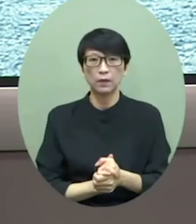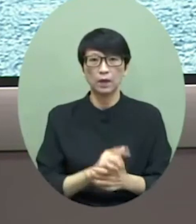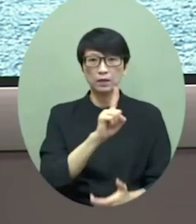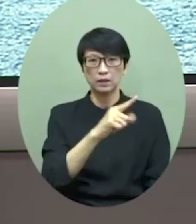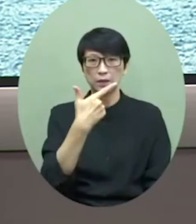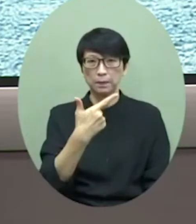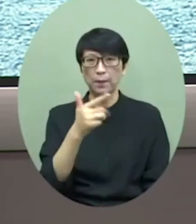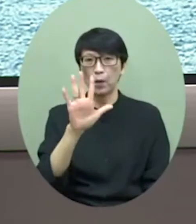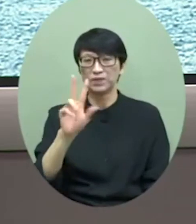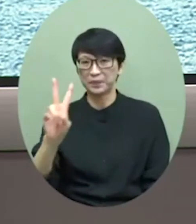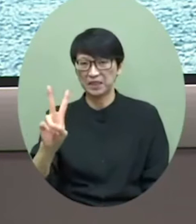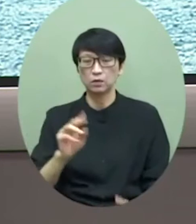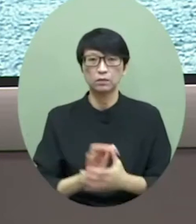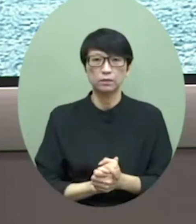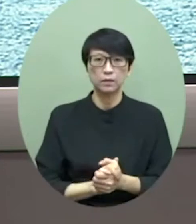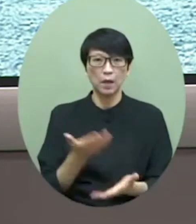there was an increase of